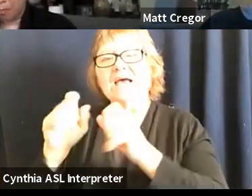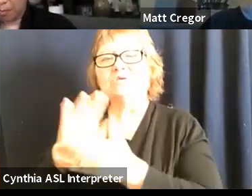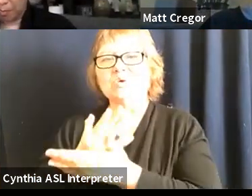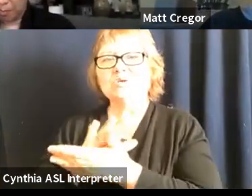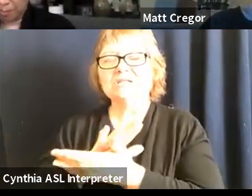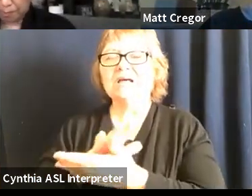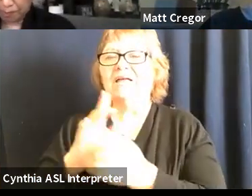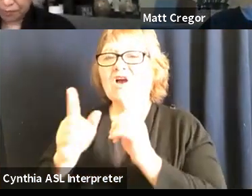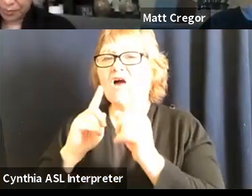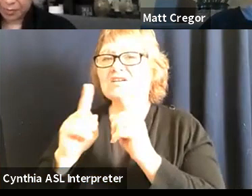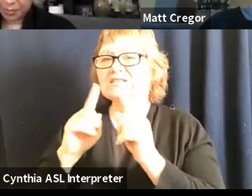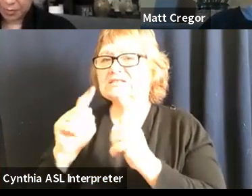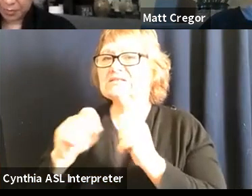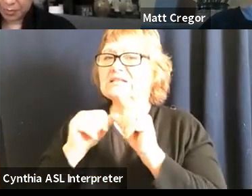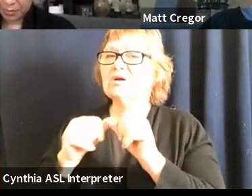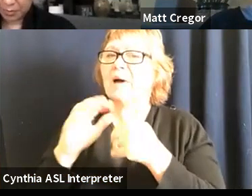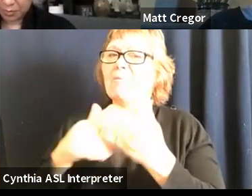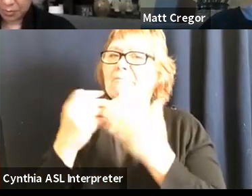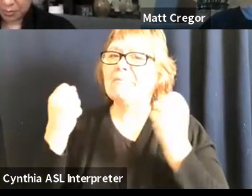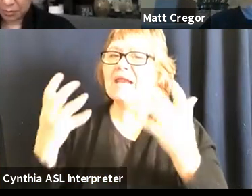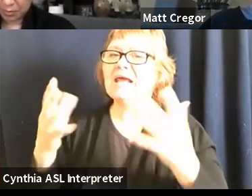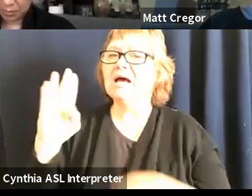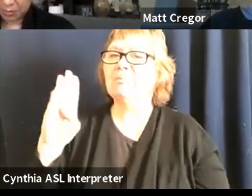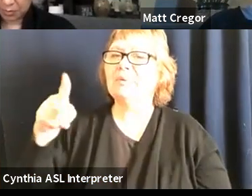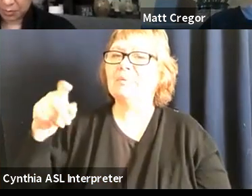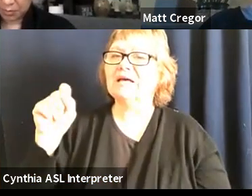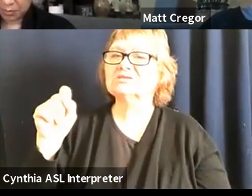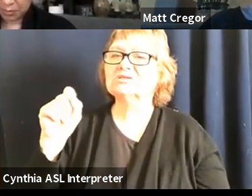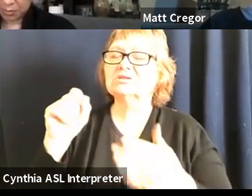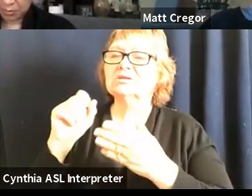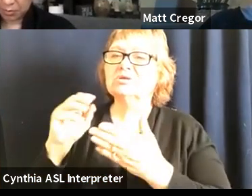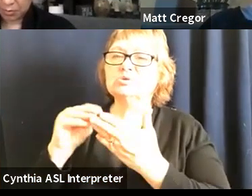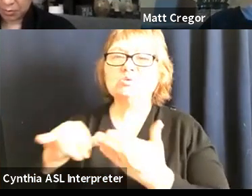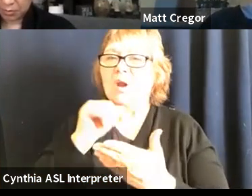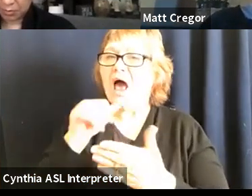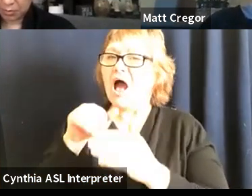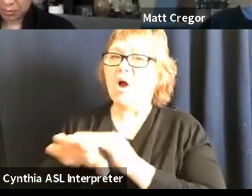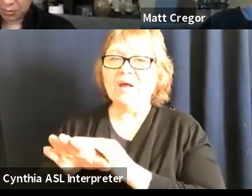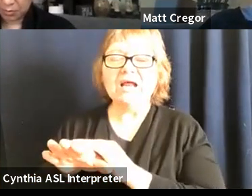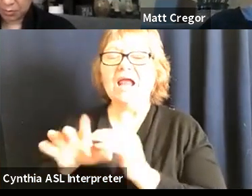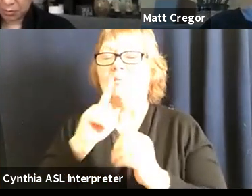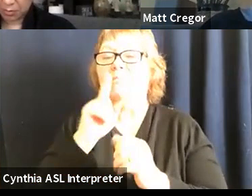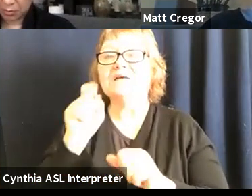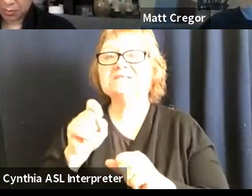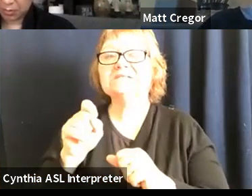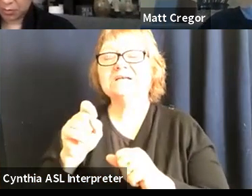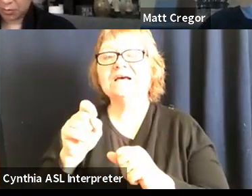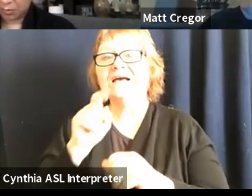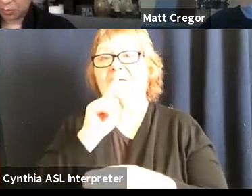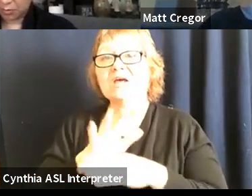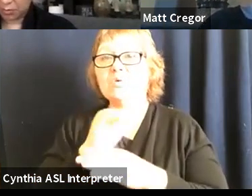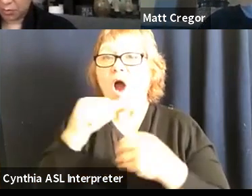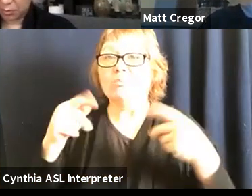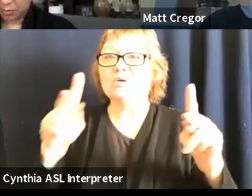continue around the large number of BPS students who will not be admitted, and we must commit to the opportunity for excellence for all of